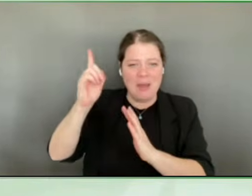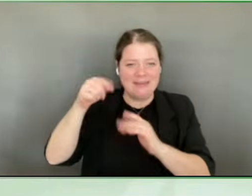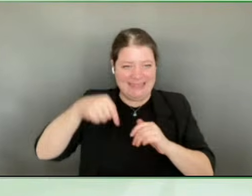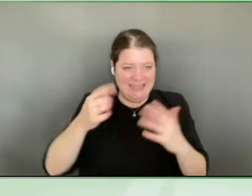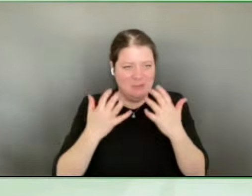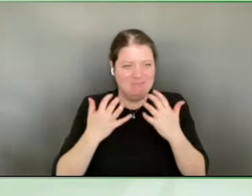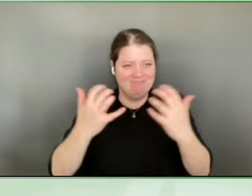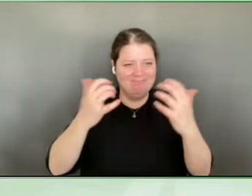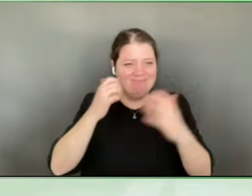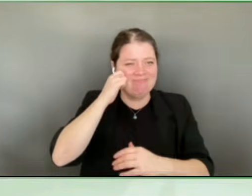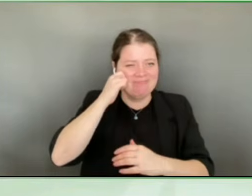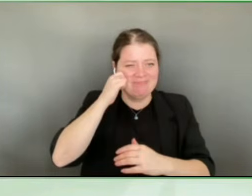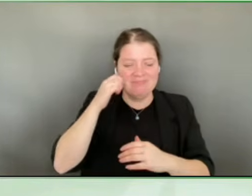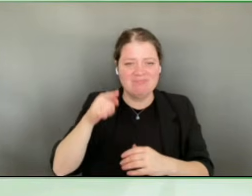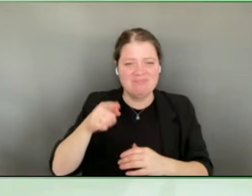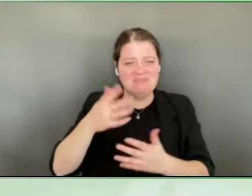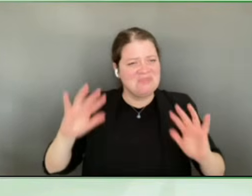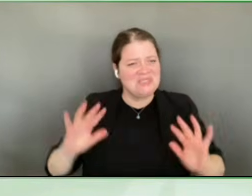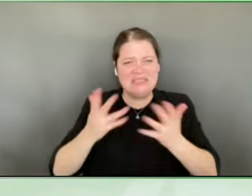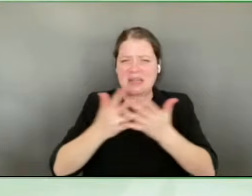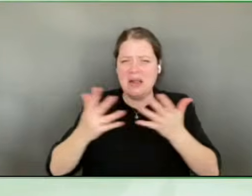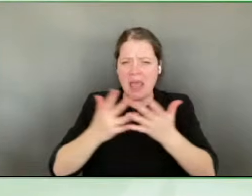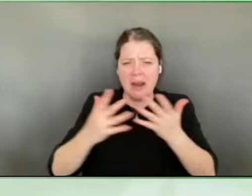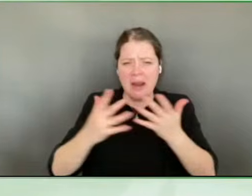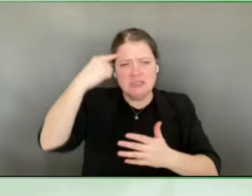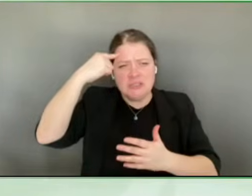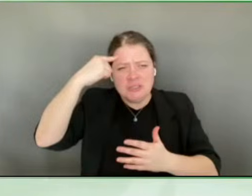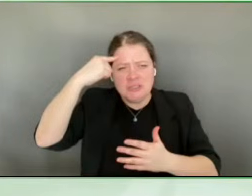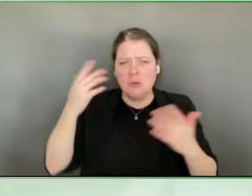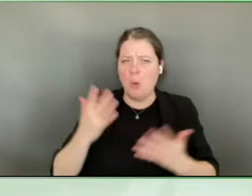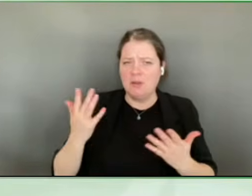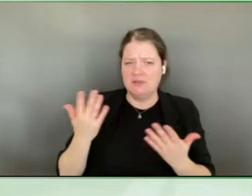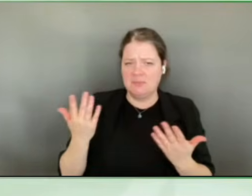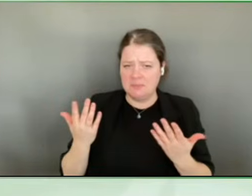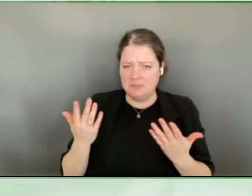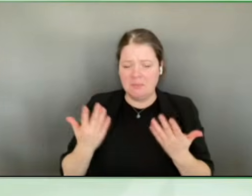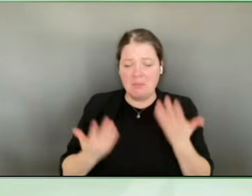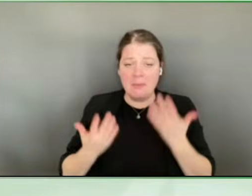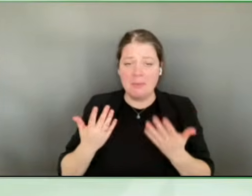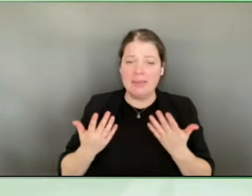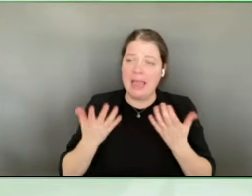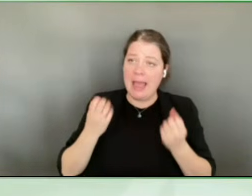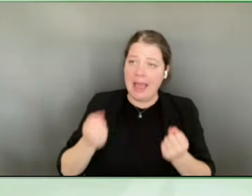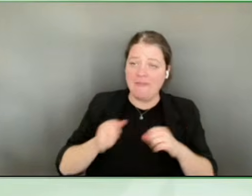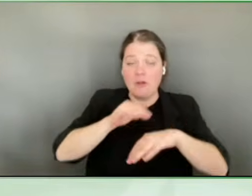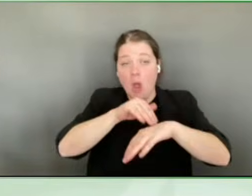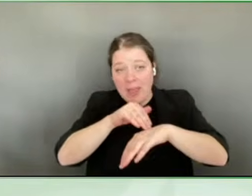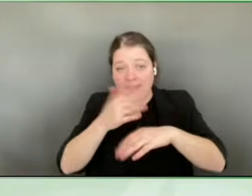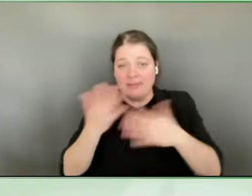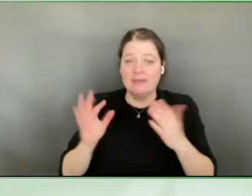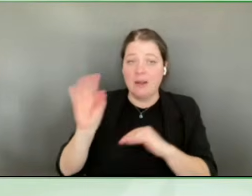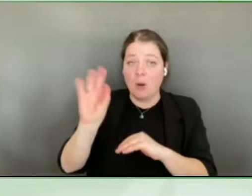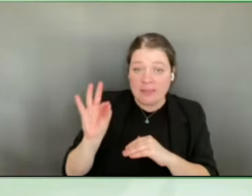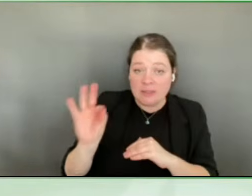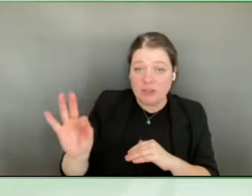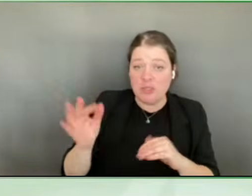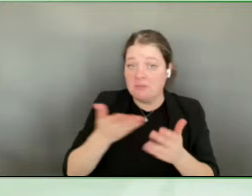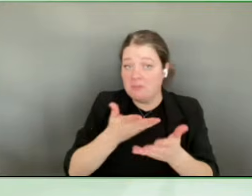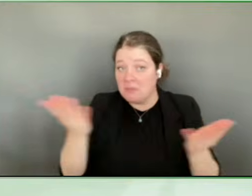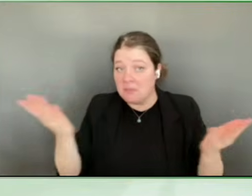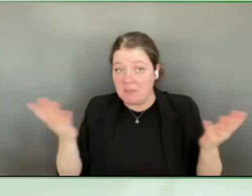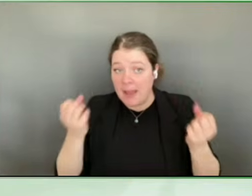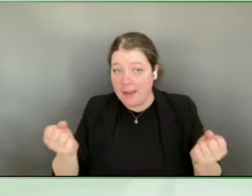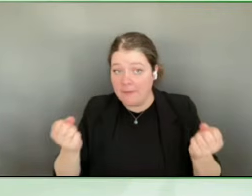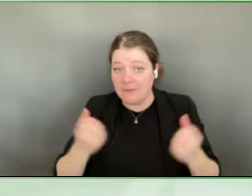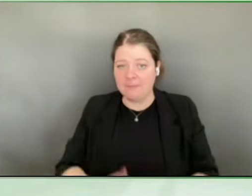language? I mean, we don't have much time for an answer, but maybe you want to shout out something to us so we can tell it to the audience in